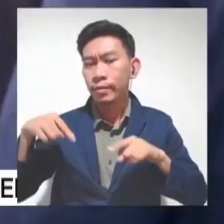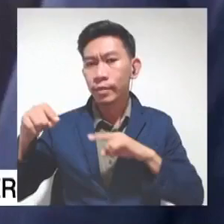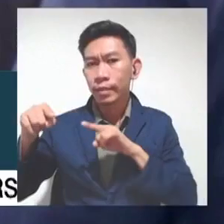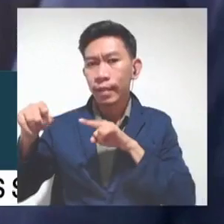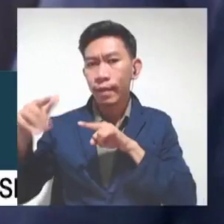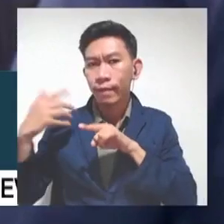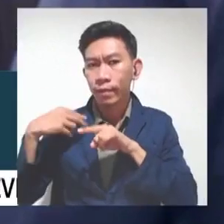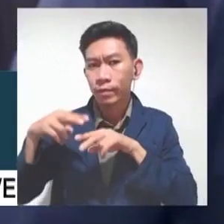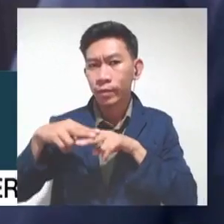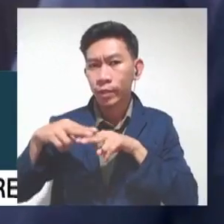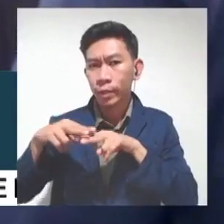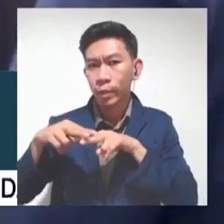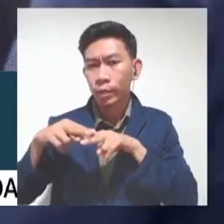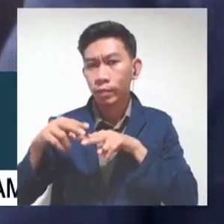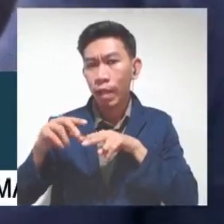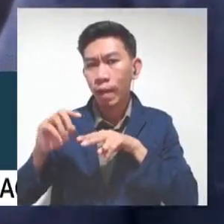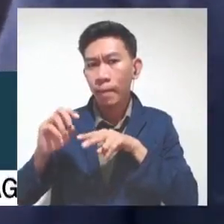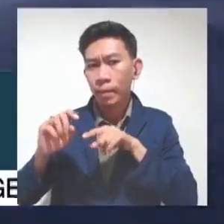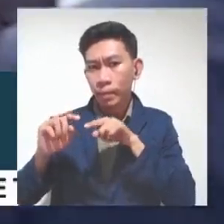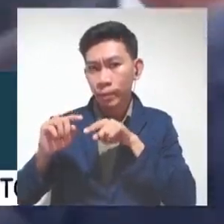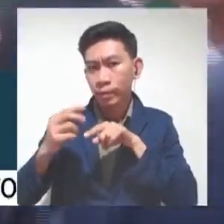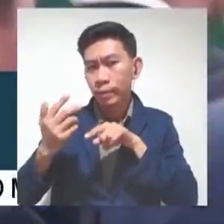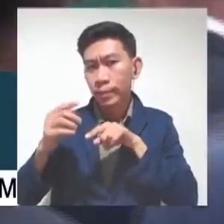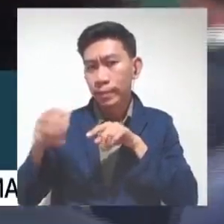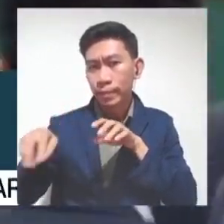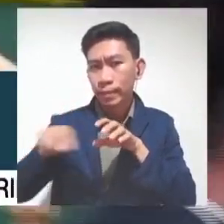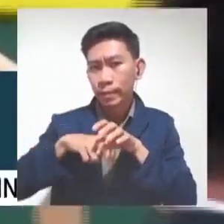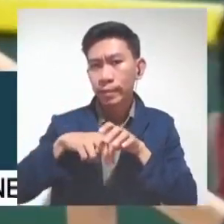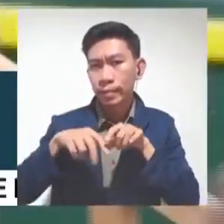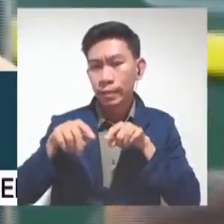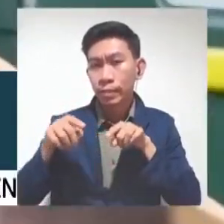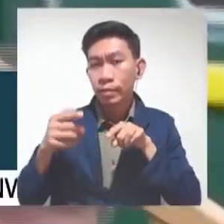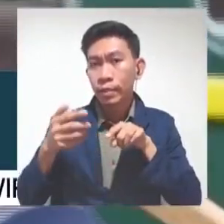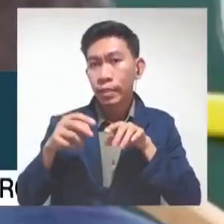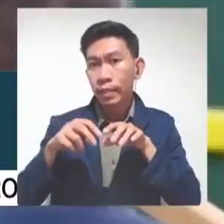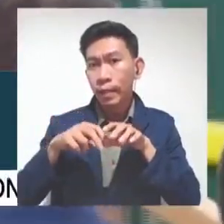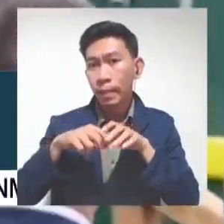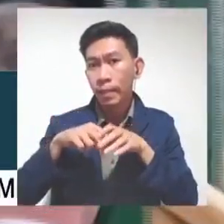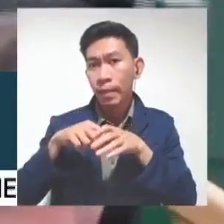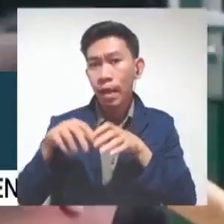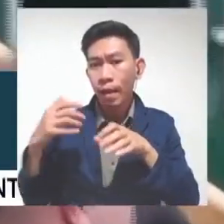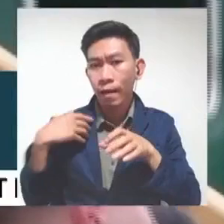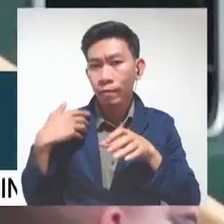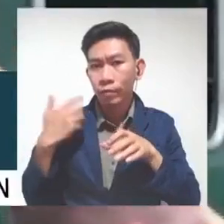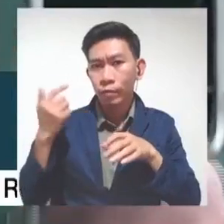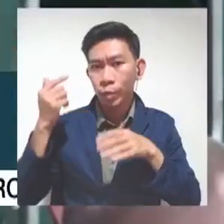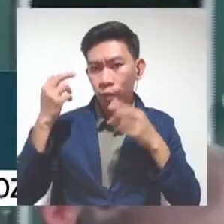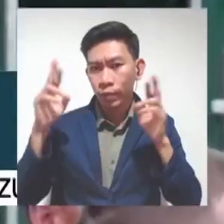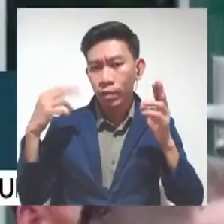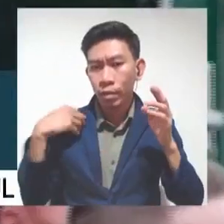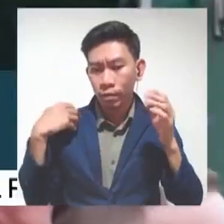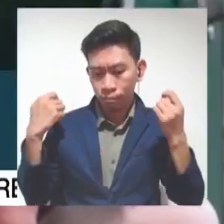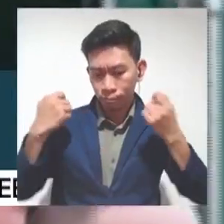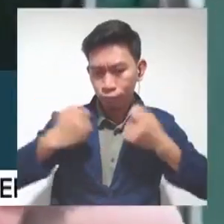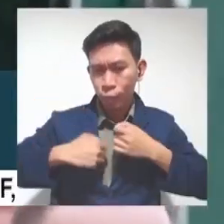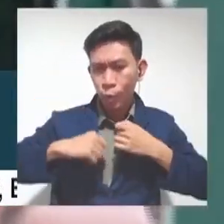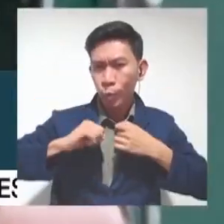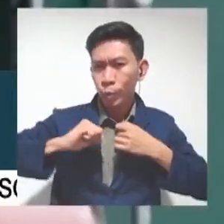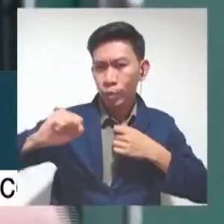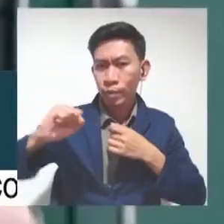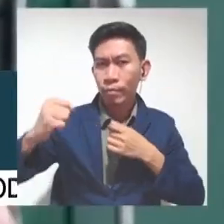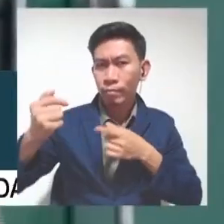of Artyom on Sunday. The regional governor gave him a bulletproof vest and kamikaze drones as parting